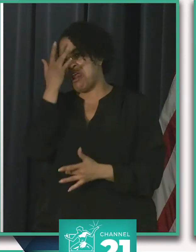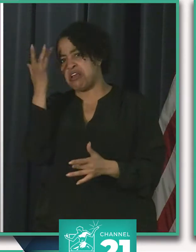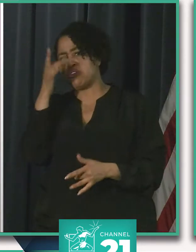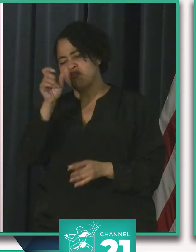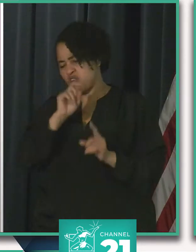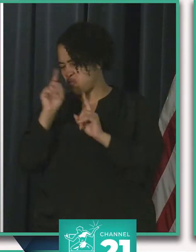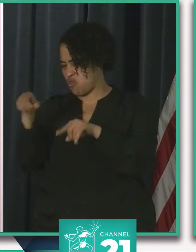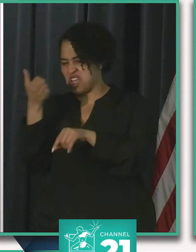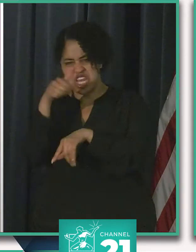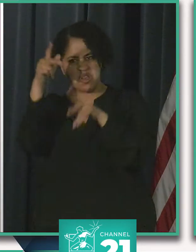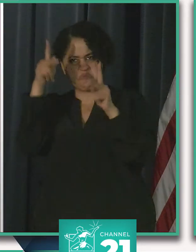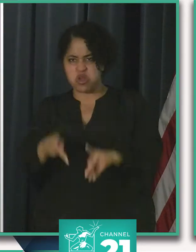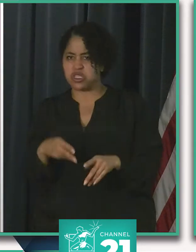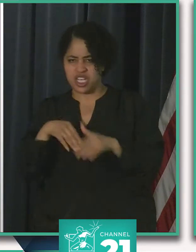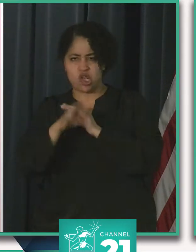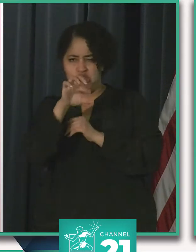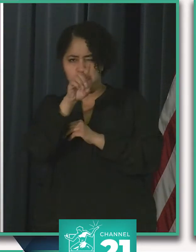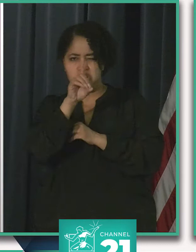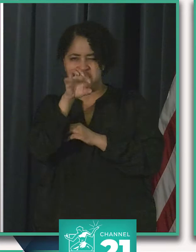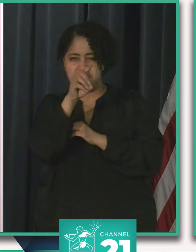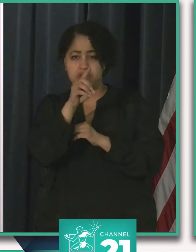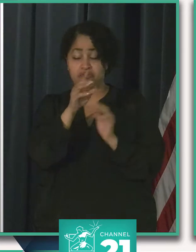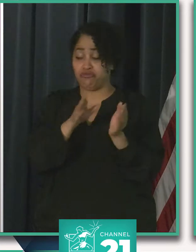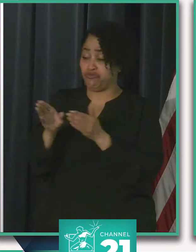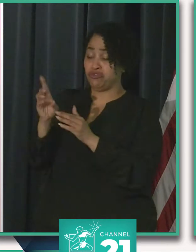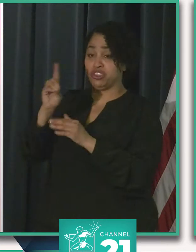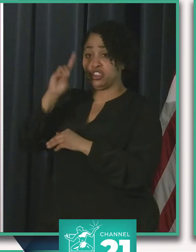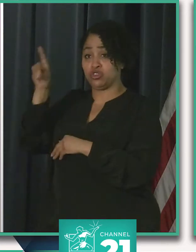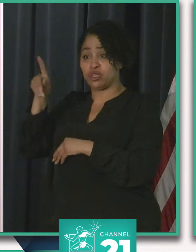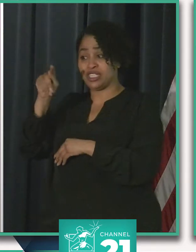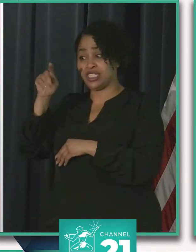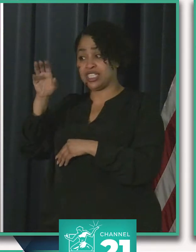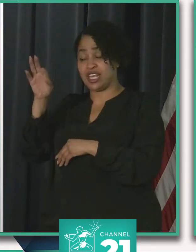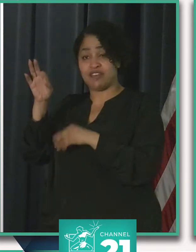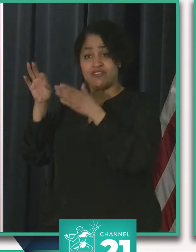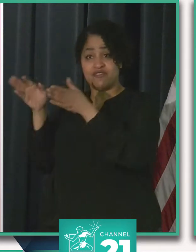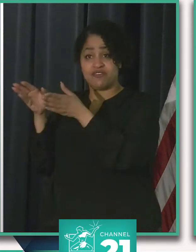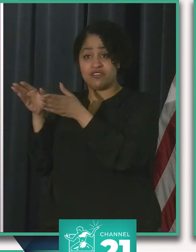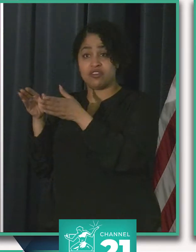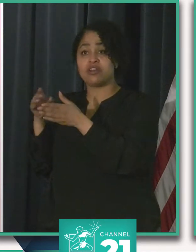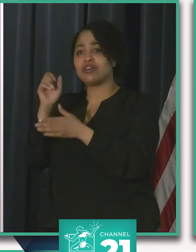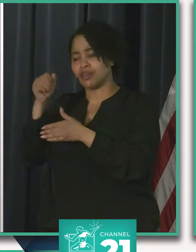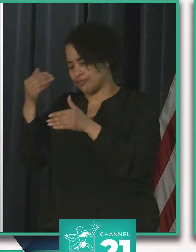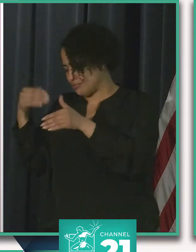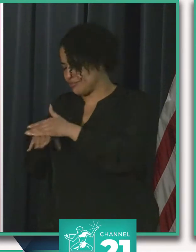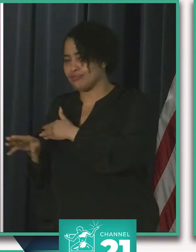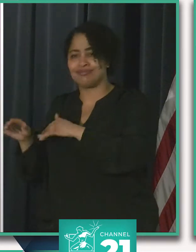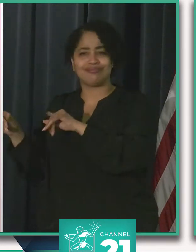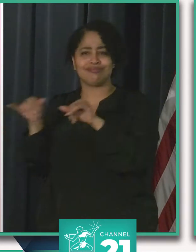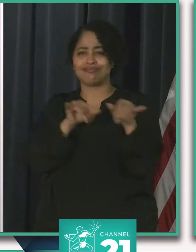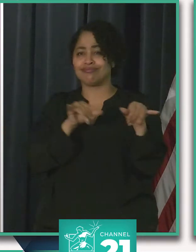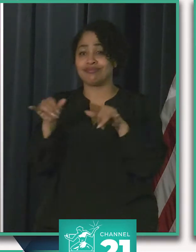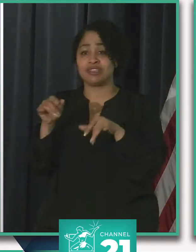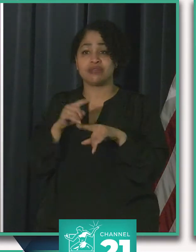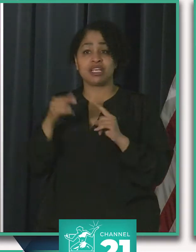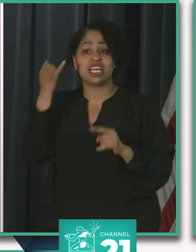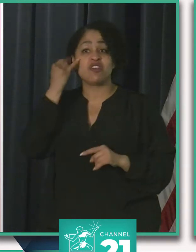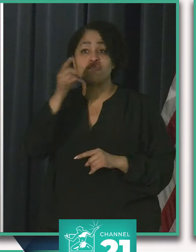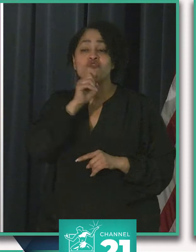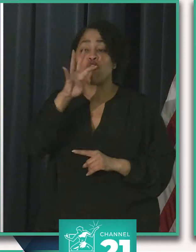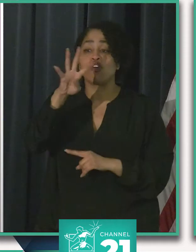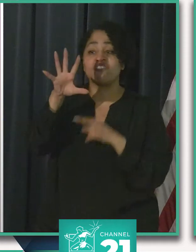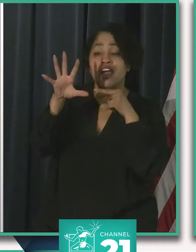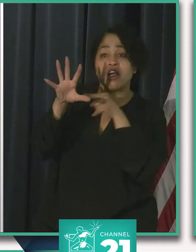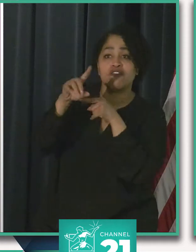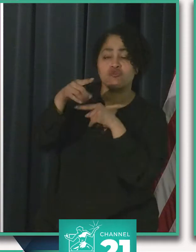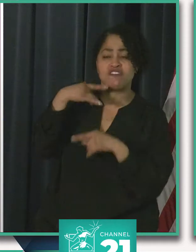there. Anybody in Michigan. In Detroit, at TCF, you can go there. But if you're 45 years